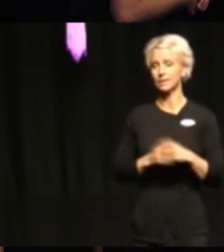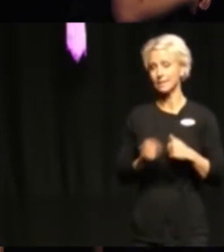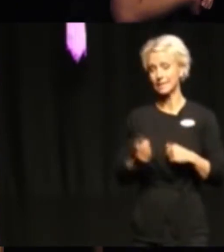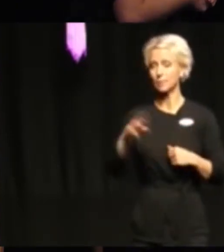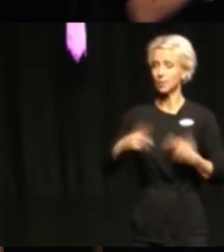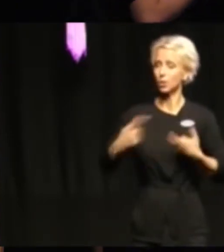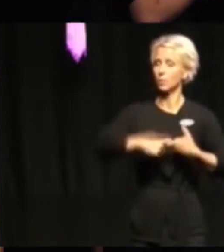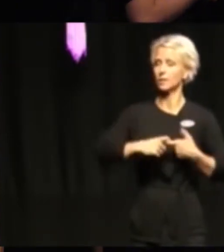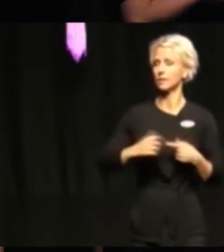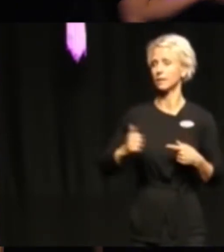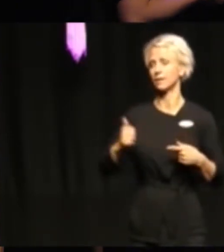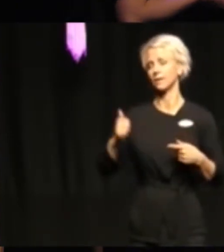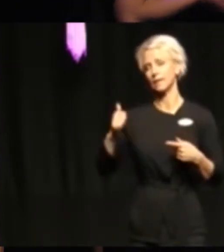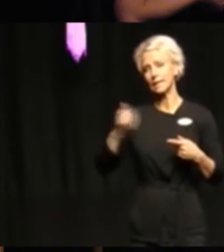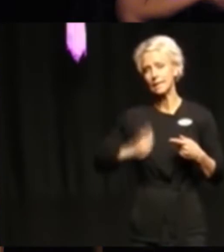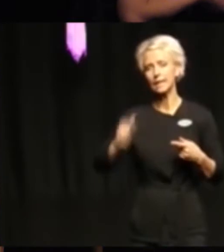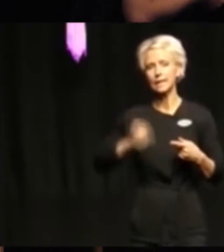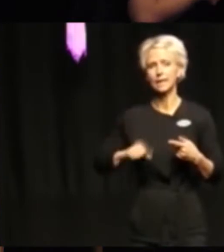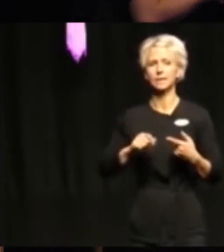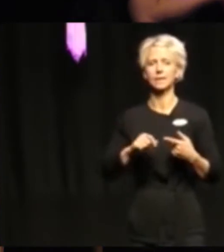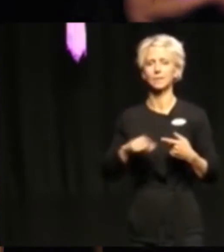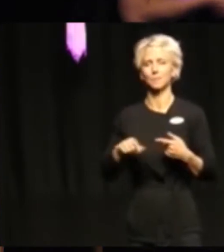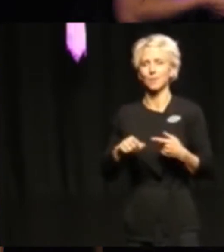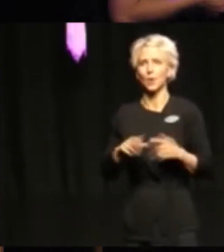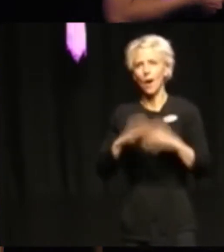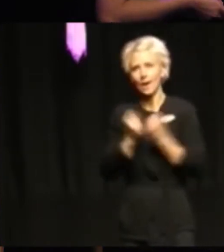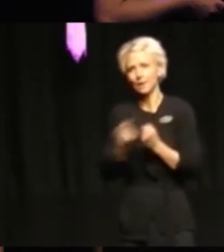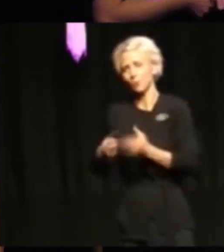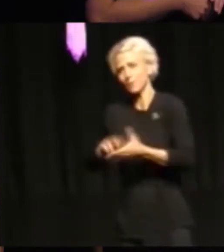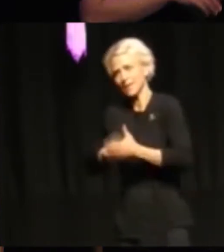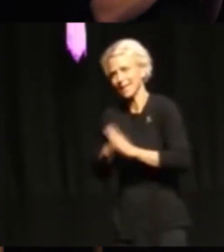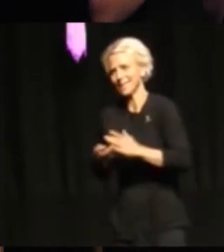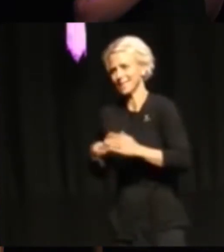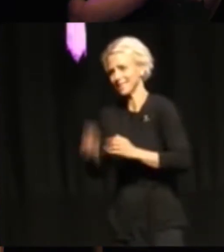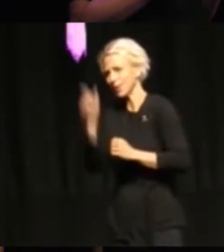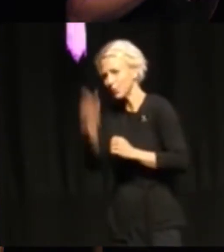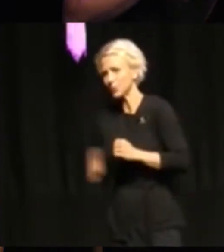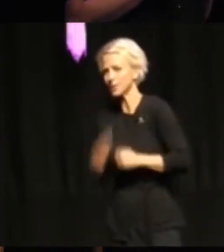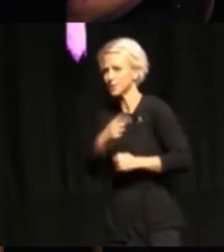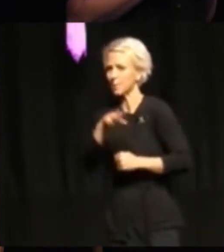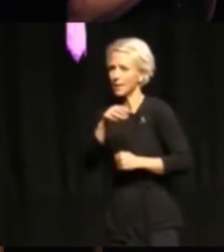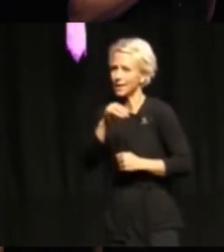availability. All these technical all terms. those technical,